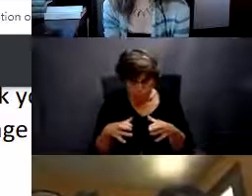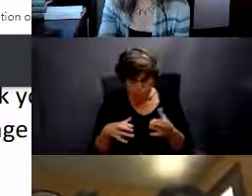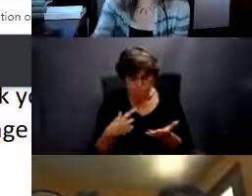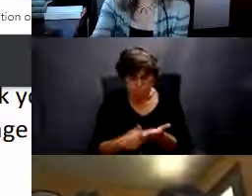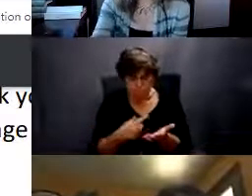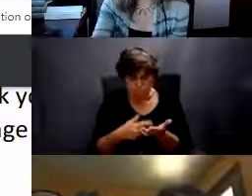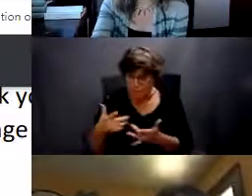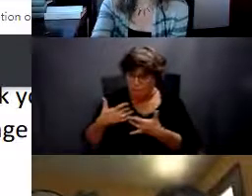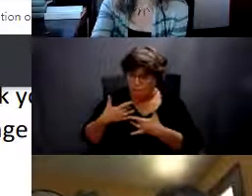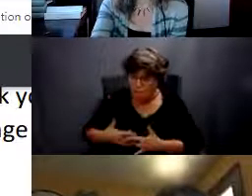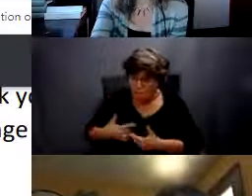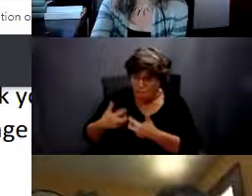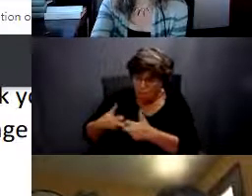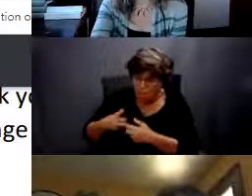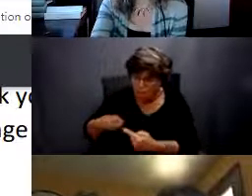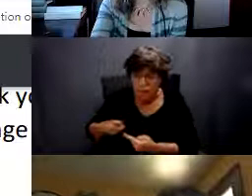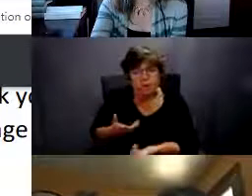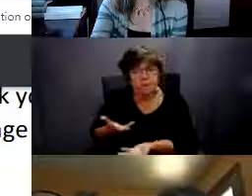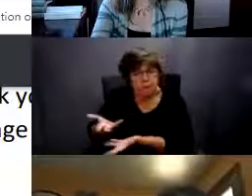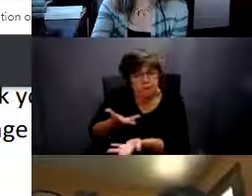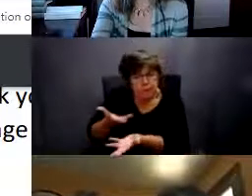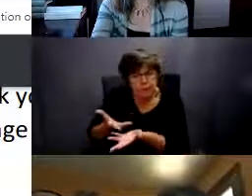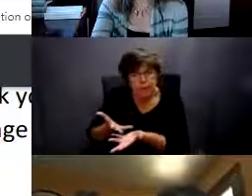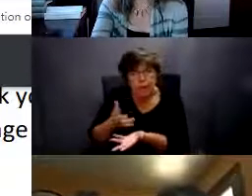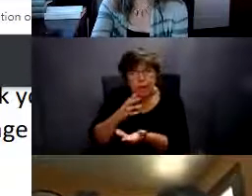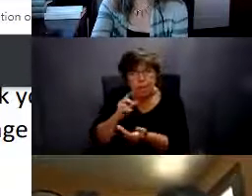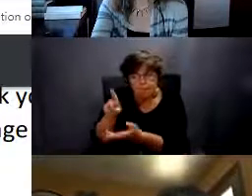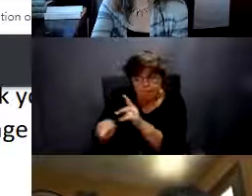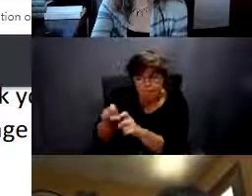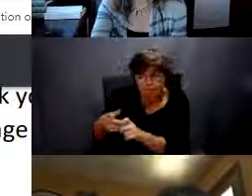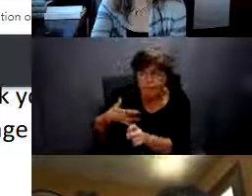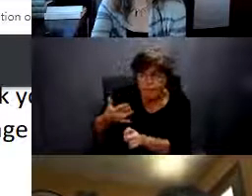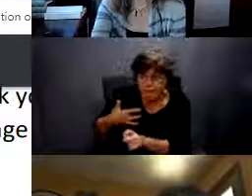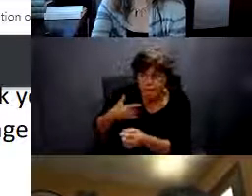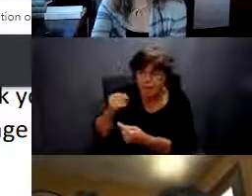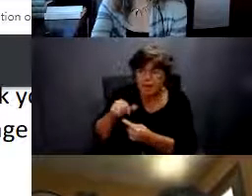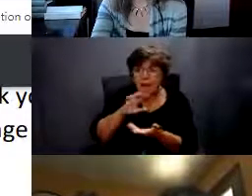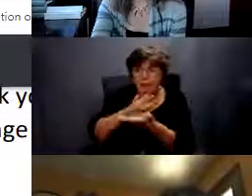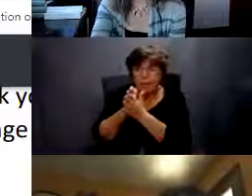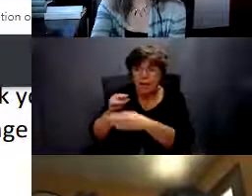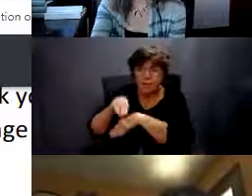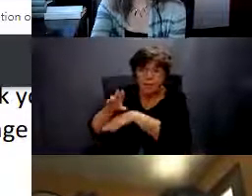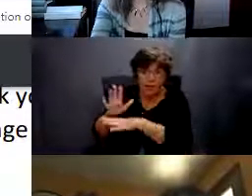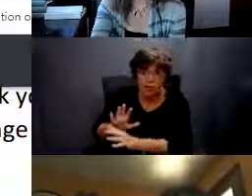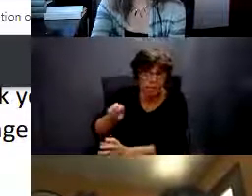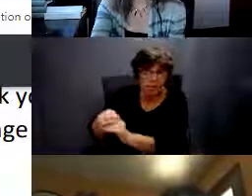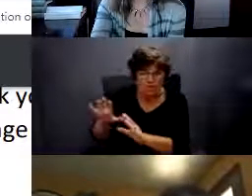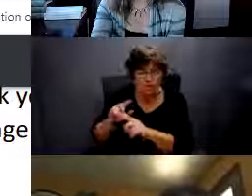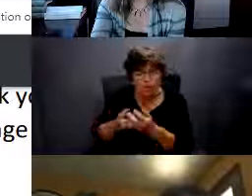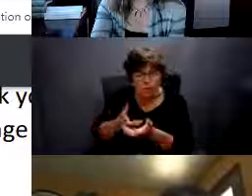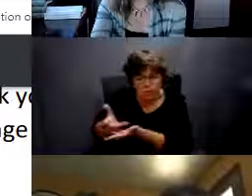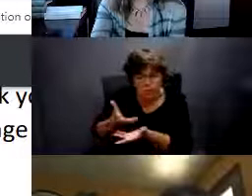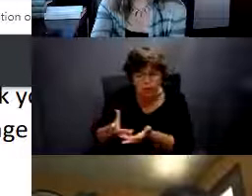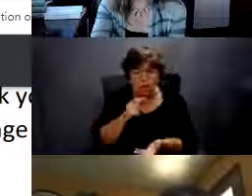distress and explore thoughts and feelings without jumping to clinical or other interventions. No assumption